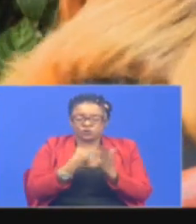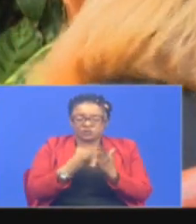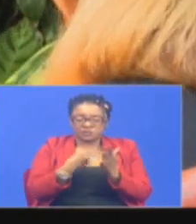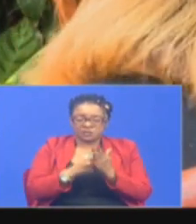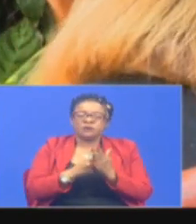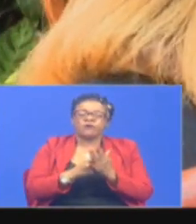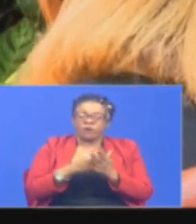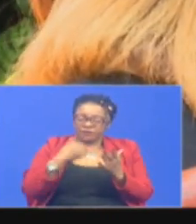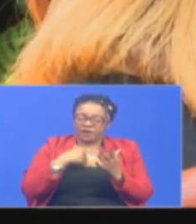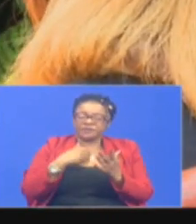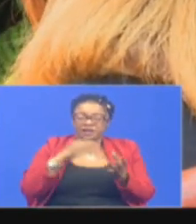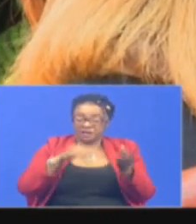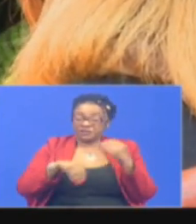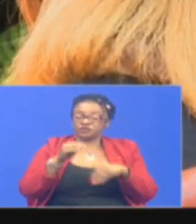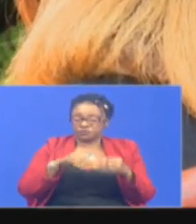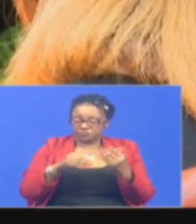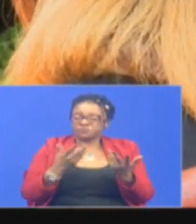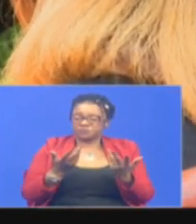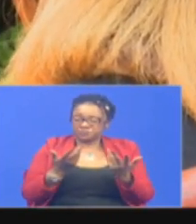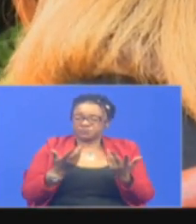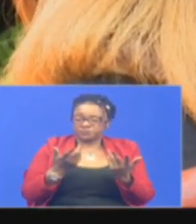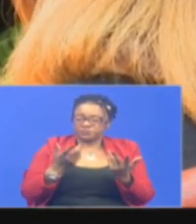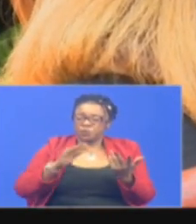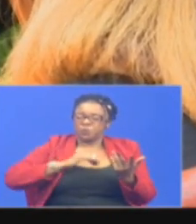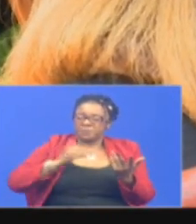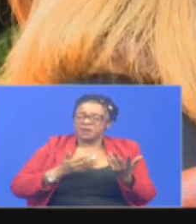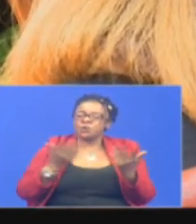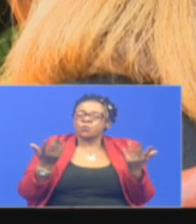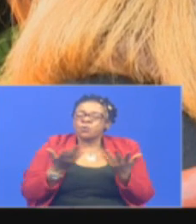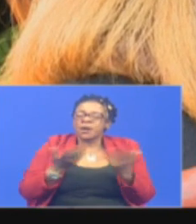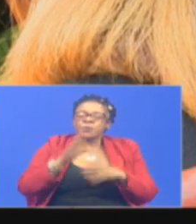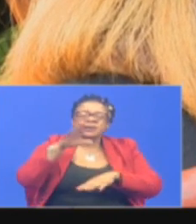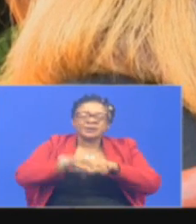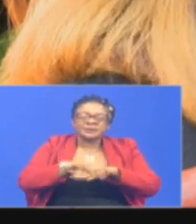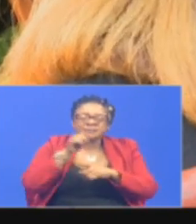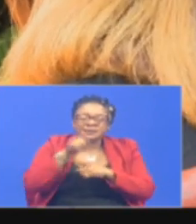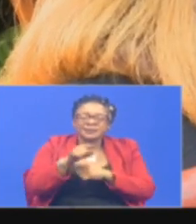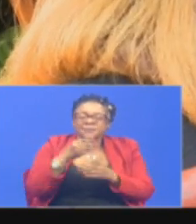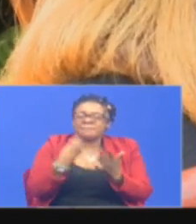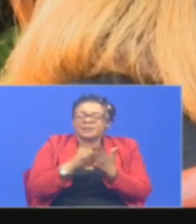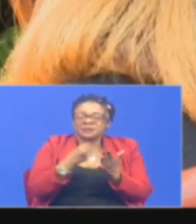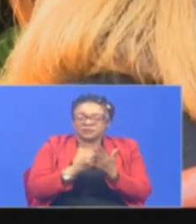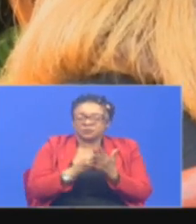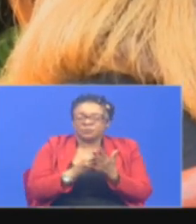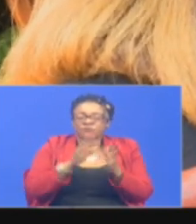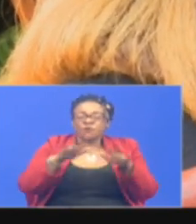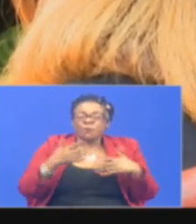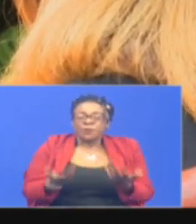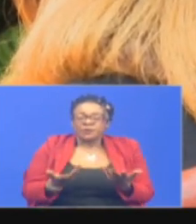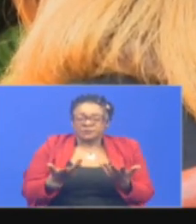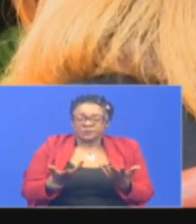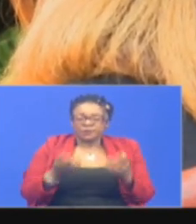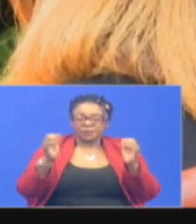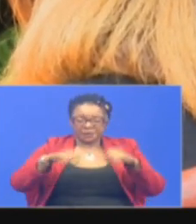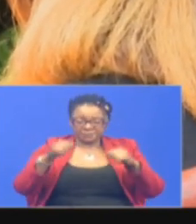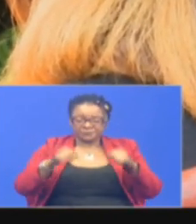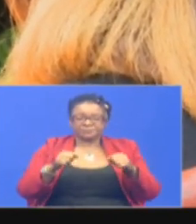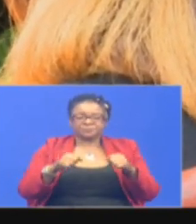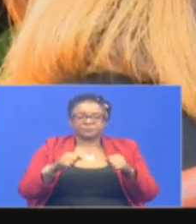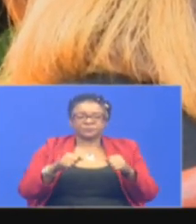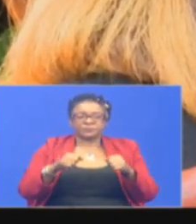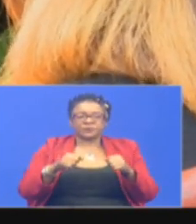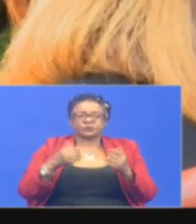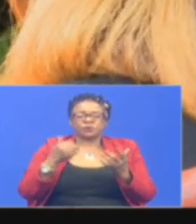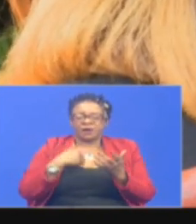an election, where are women going to get that disposable income to be able to put towards mounting